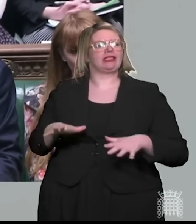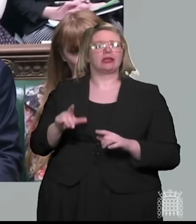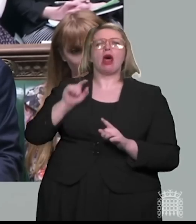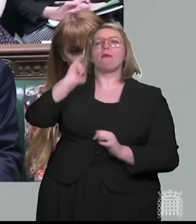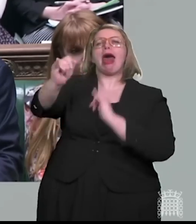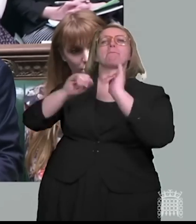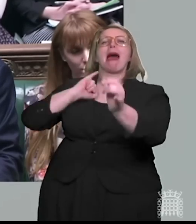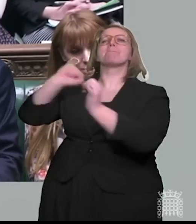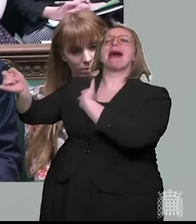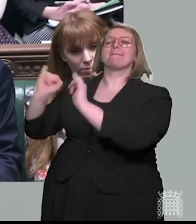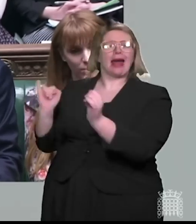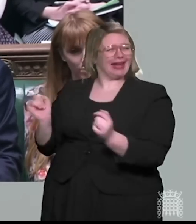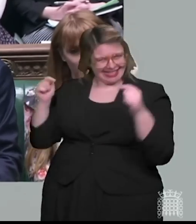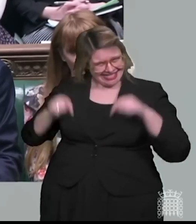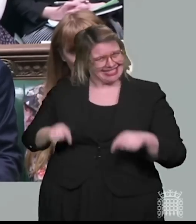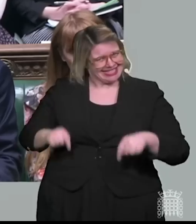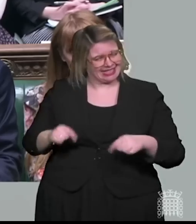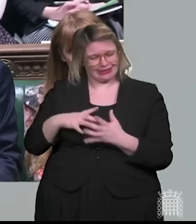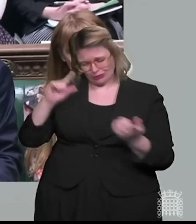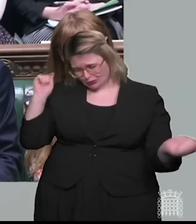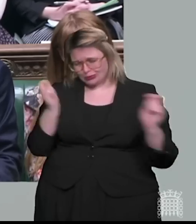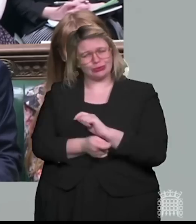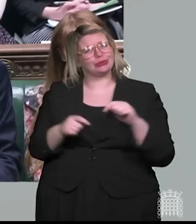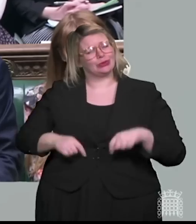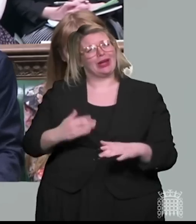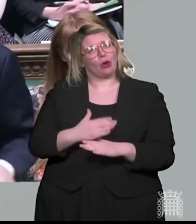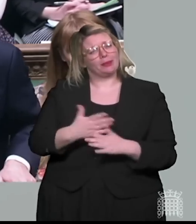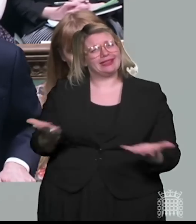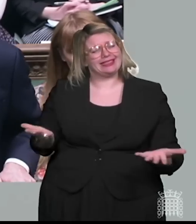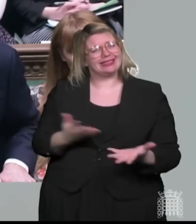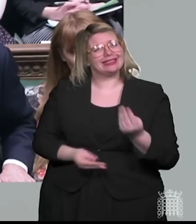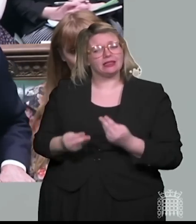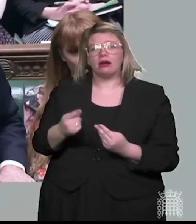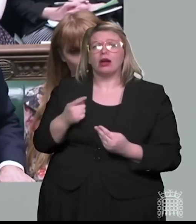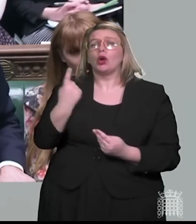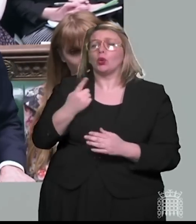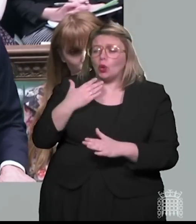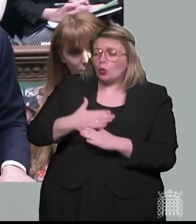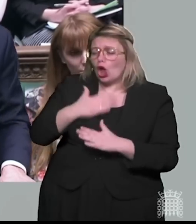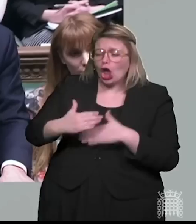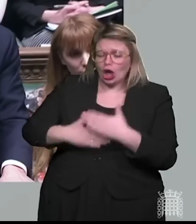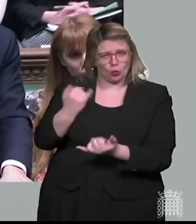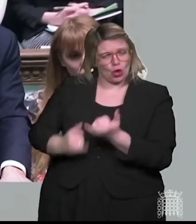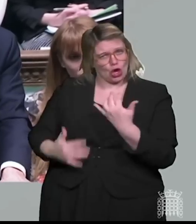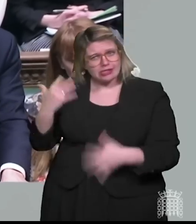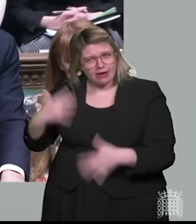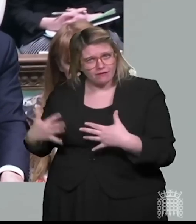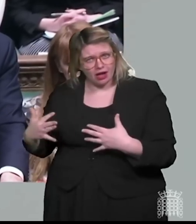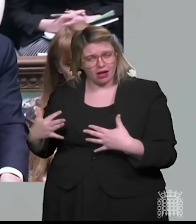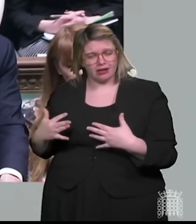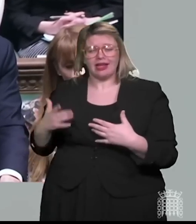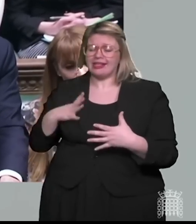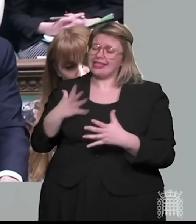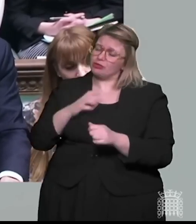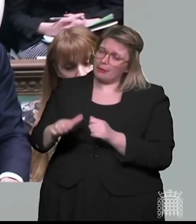wash. We need a wider reform agenda. Instead of making working people pay, we need to make work pay. Move on